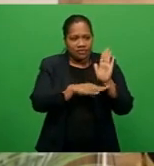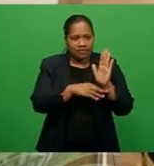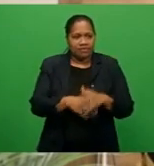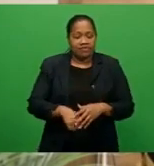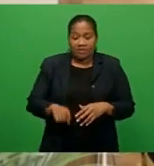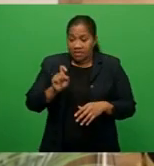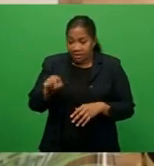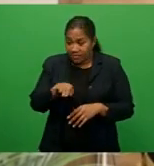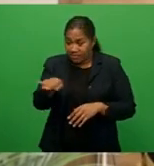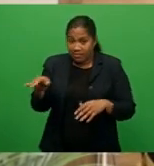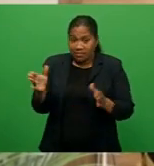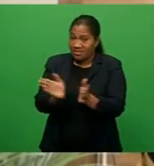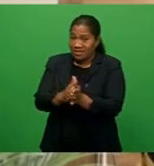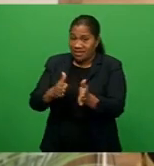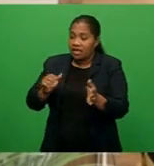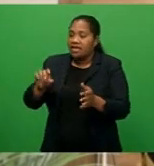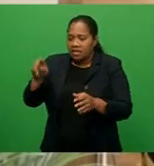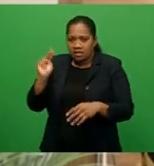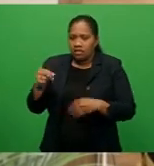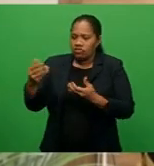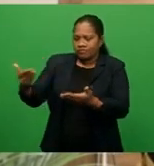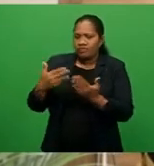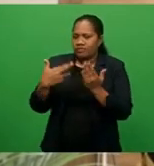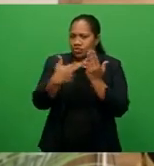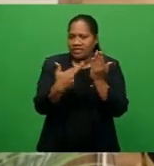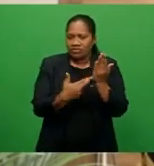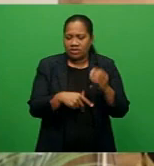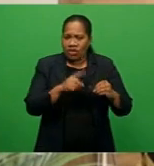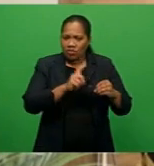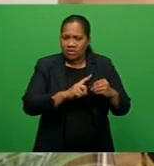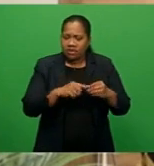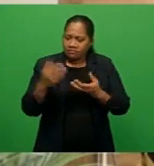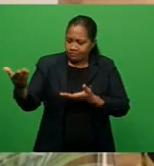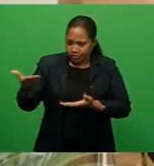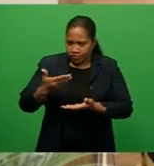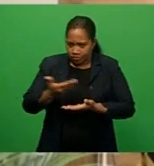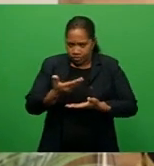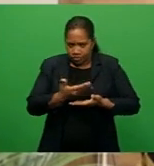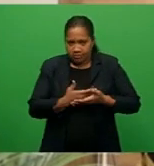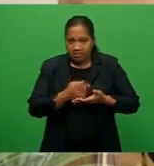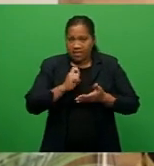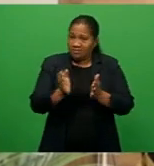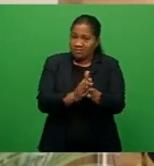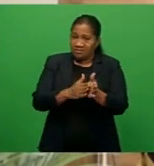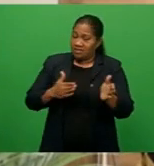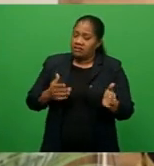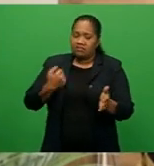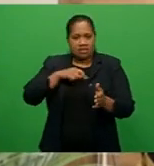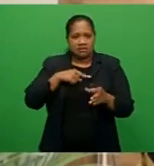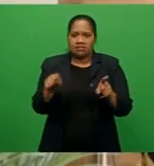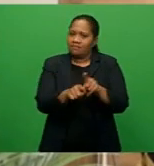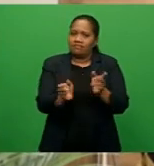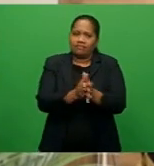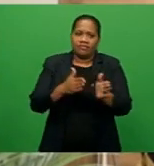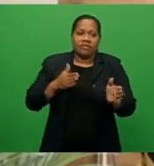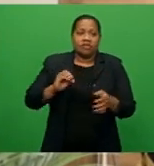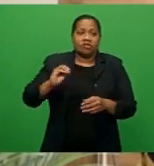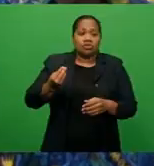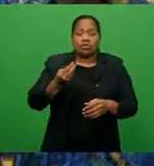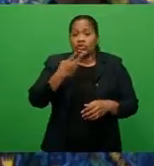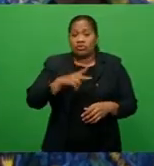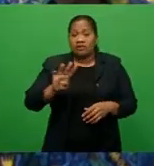payment. And our financial year ends on the 24th of December, so all funds has to be dispersed